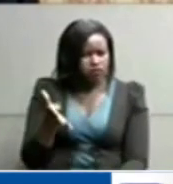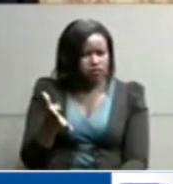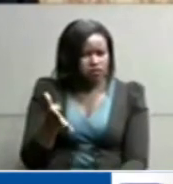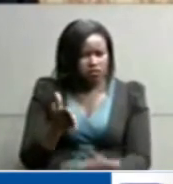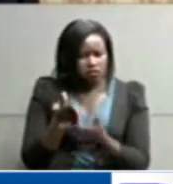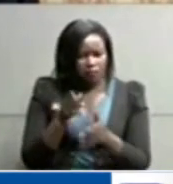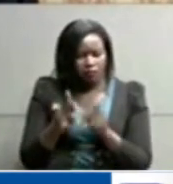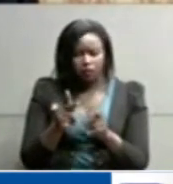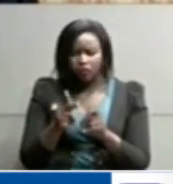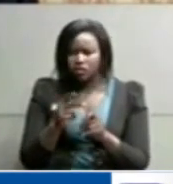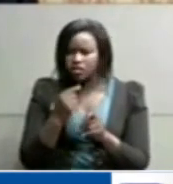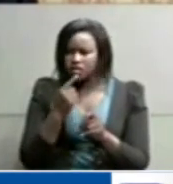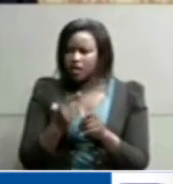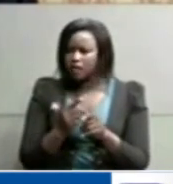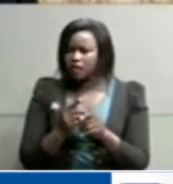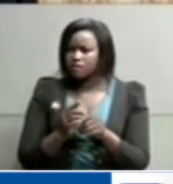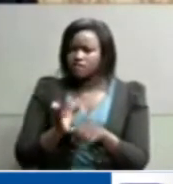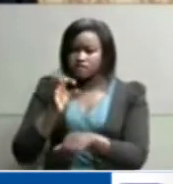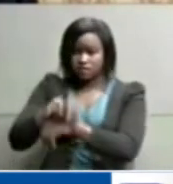feces.